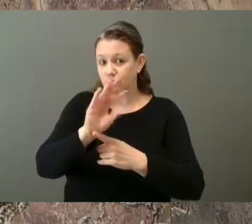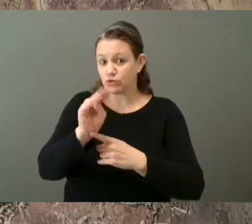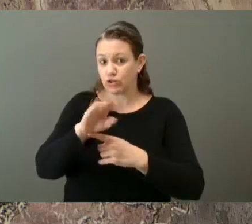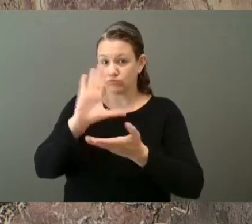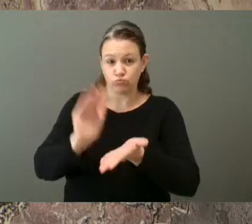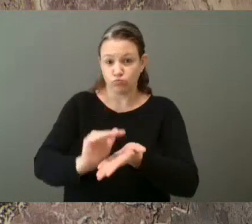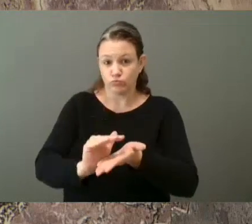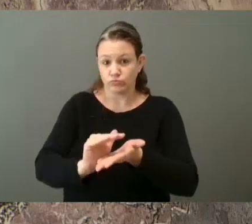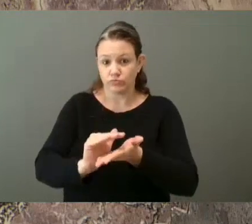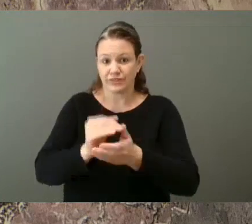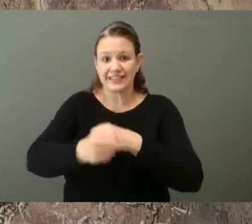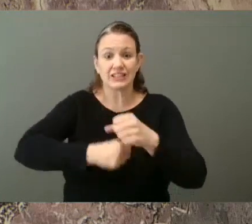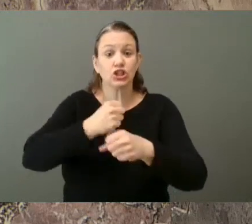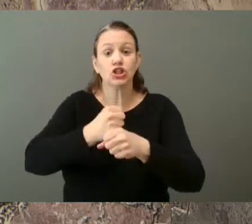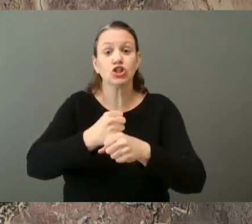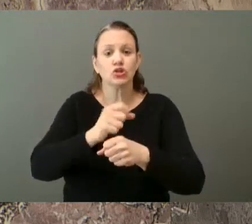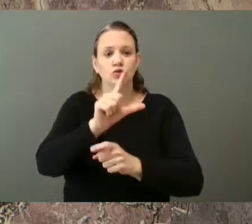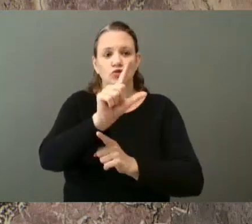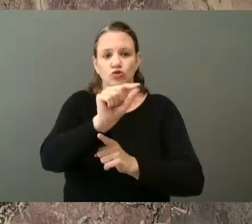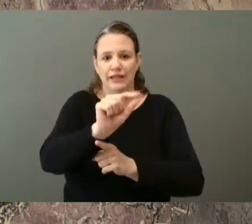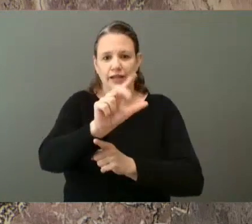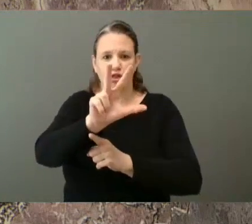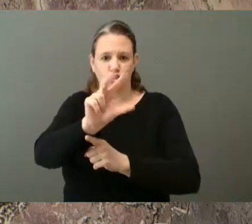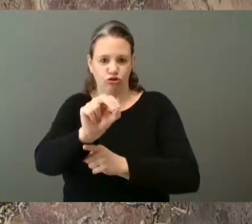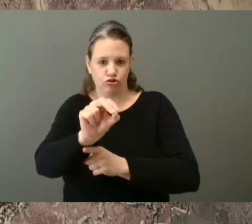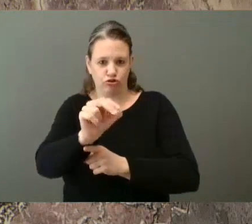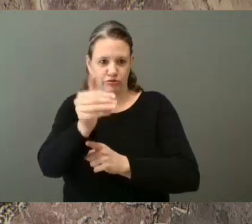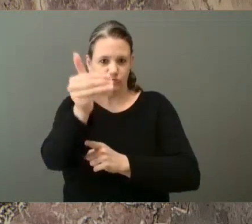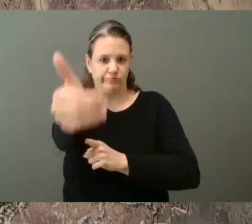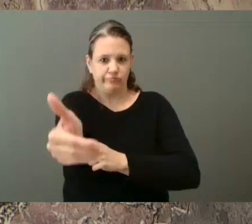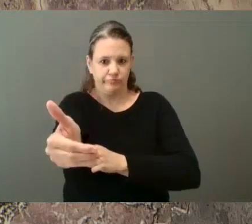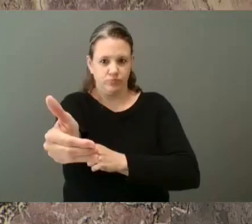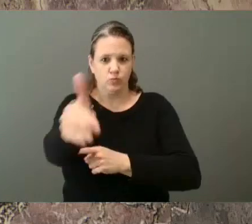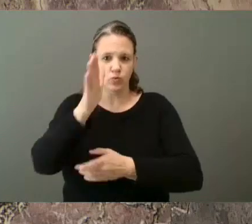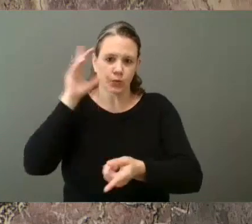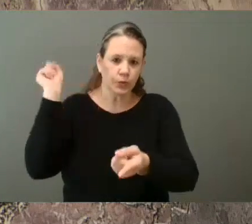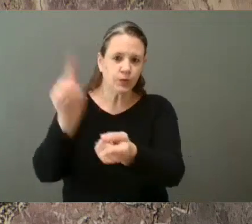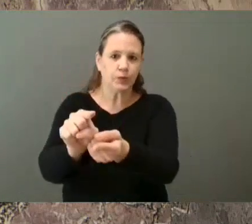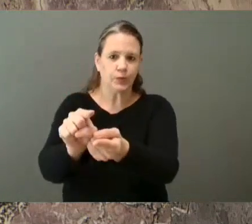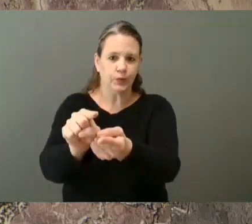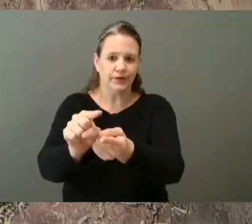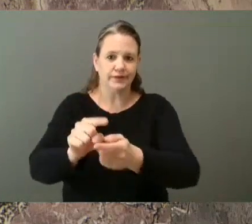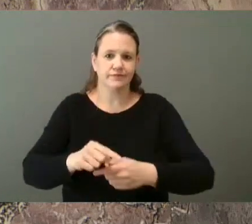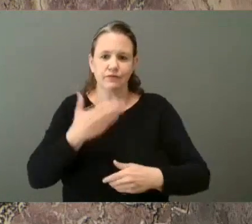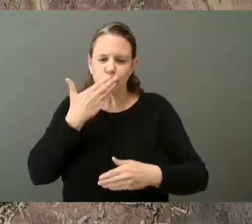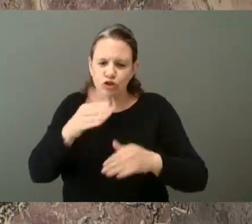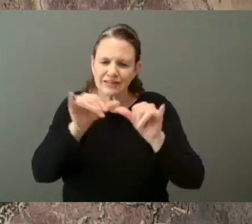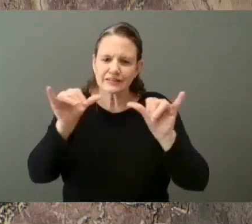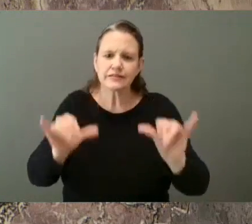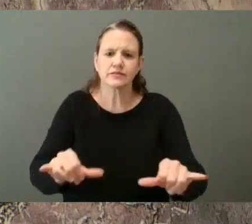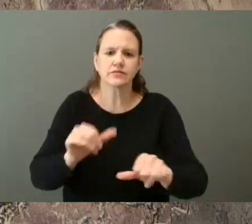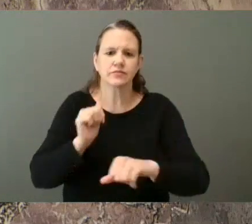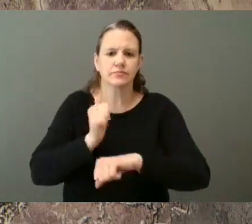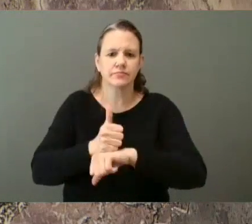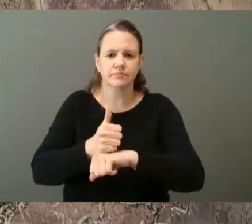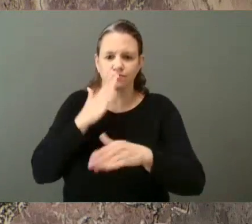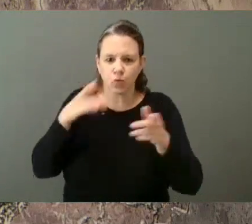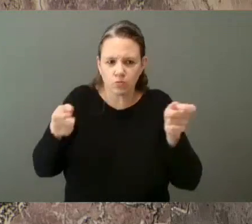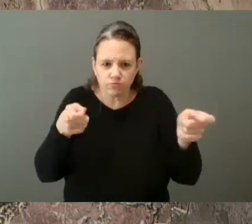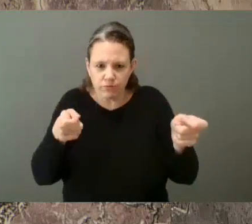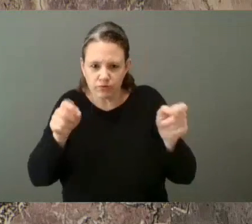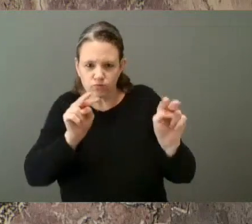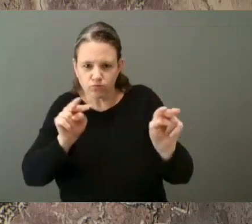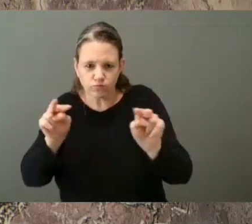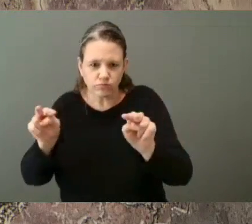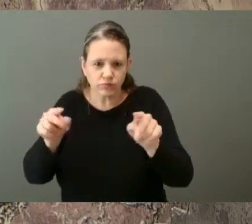and regulation of the oil and gas industry, as well as of methane emissions and other emissions, and we'll continue on that